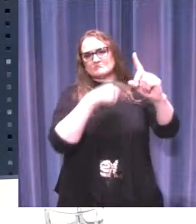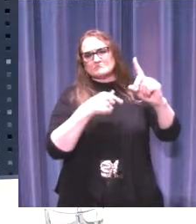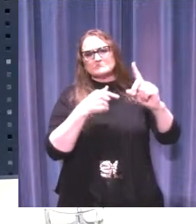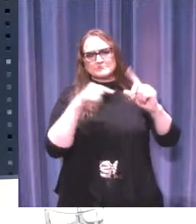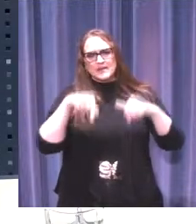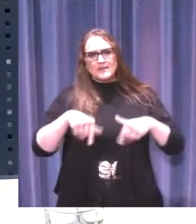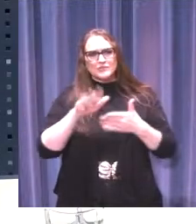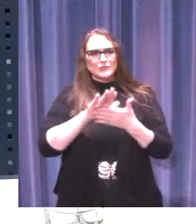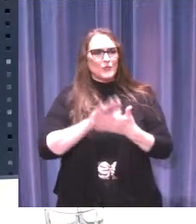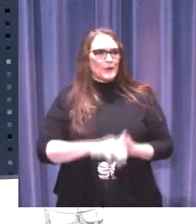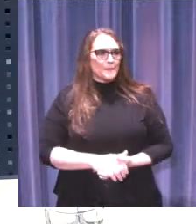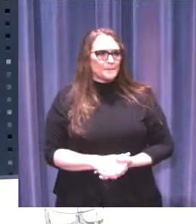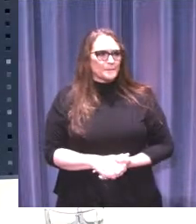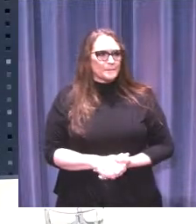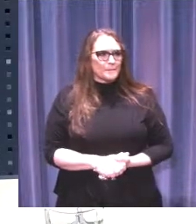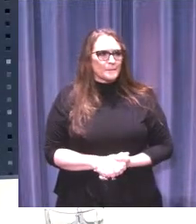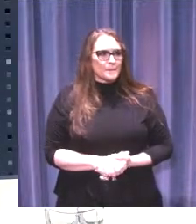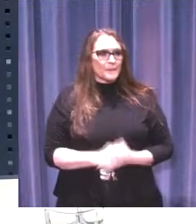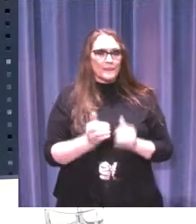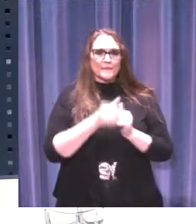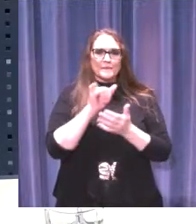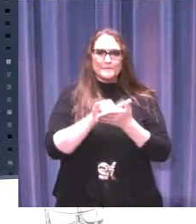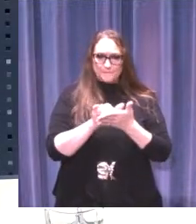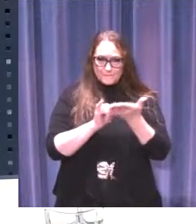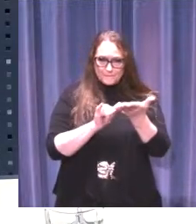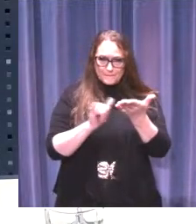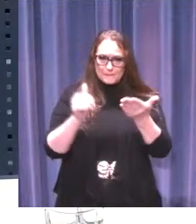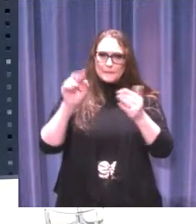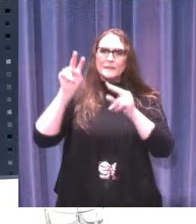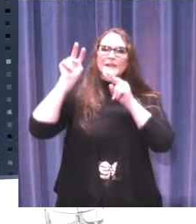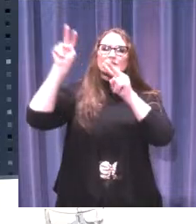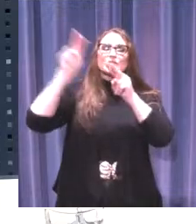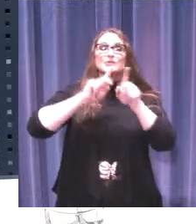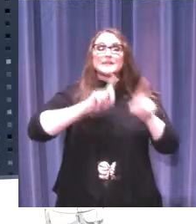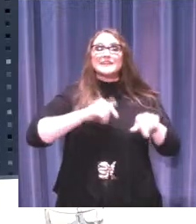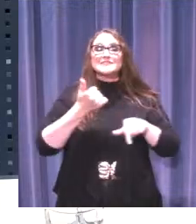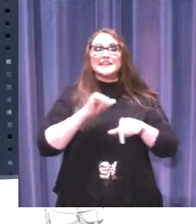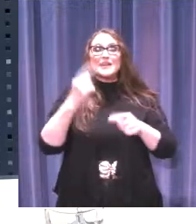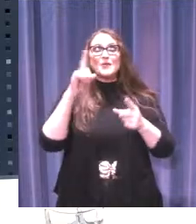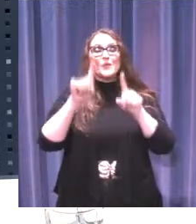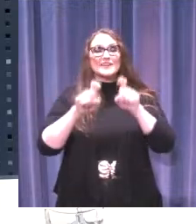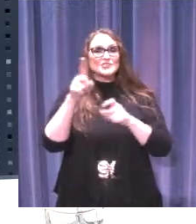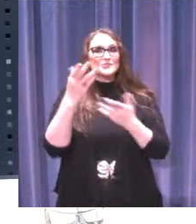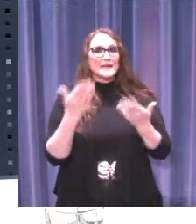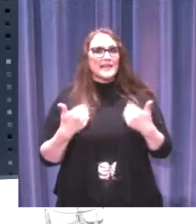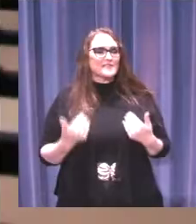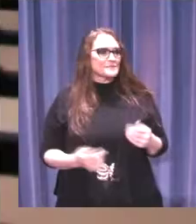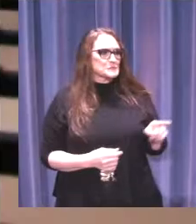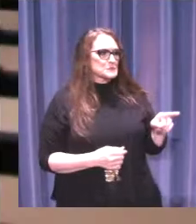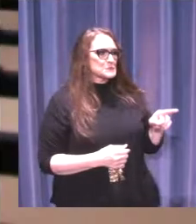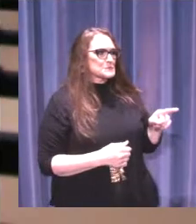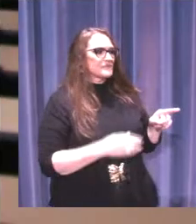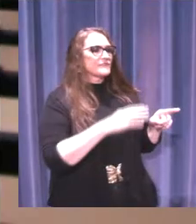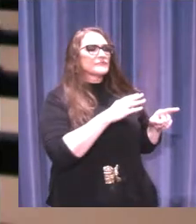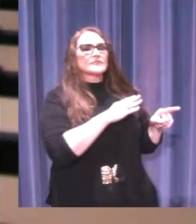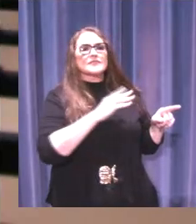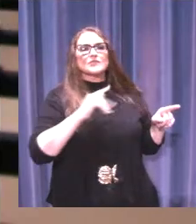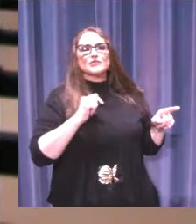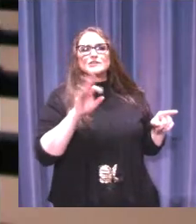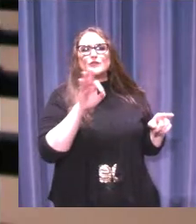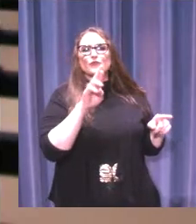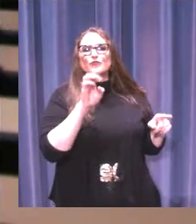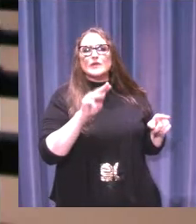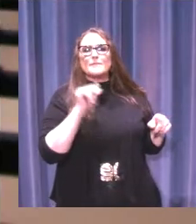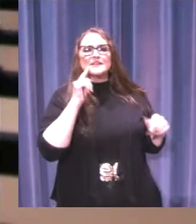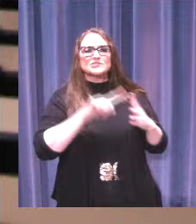of the school. So with that, I look forward to answering any questions you may have. Trustee Freeman will start our